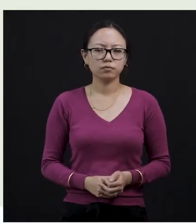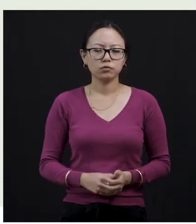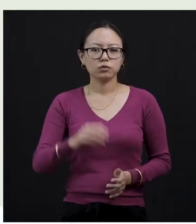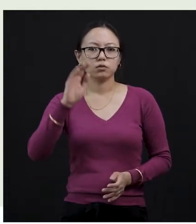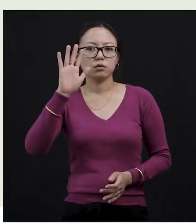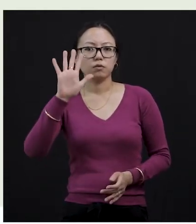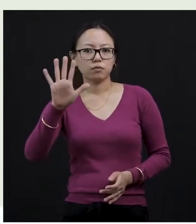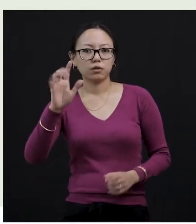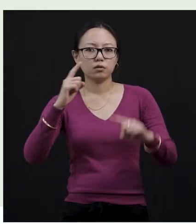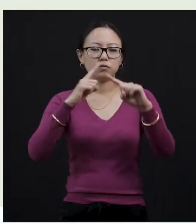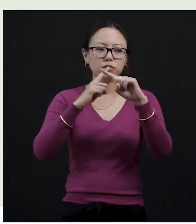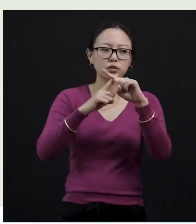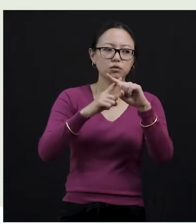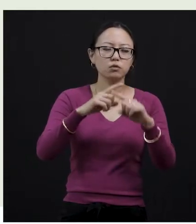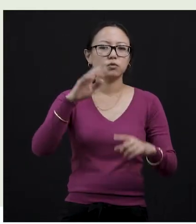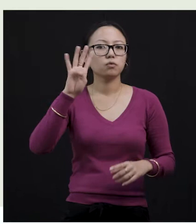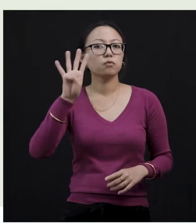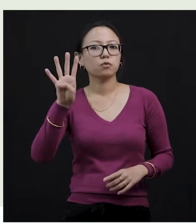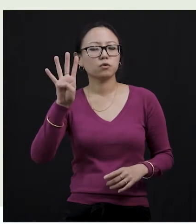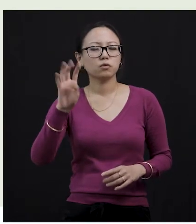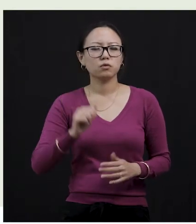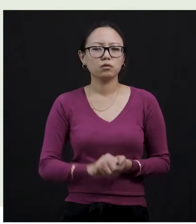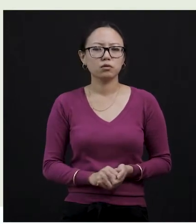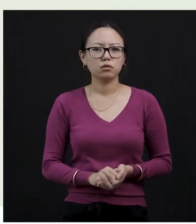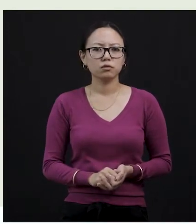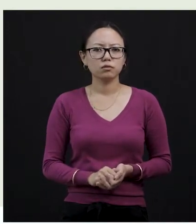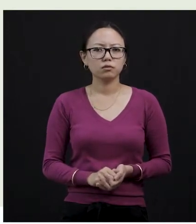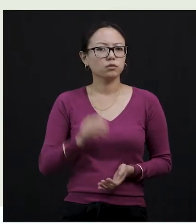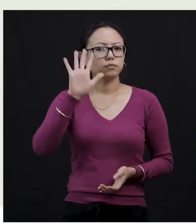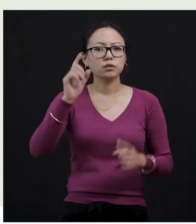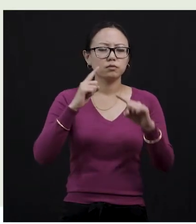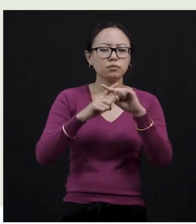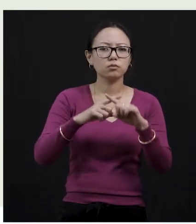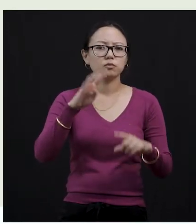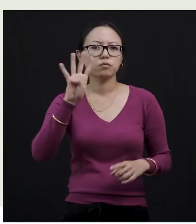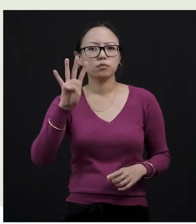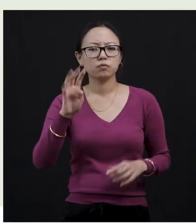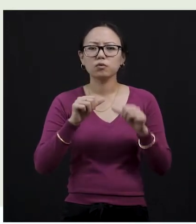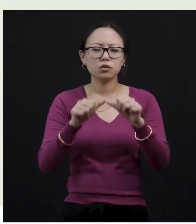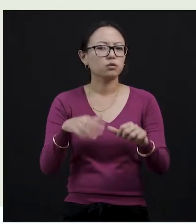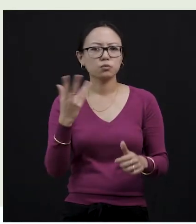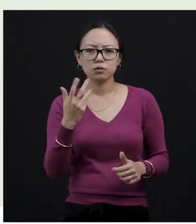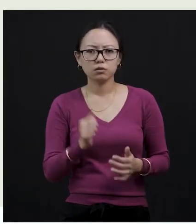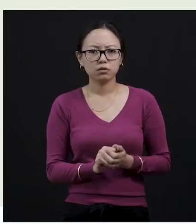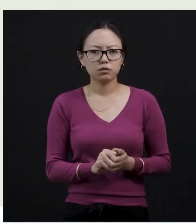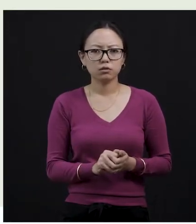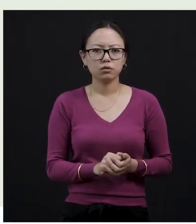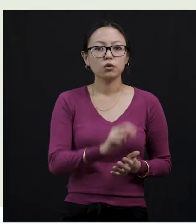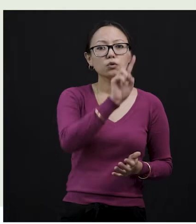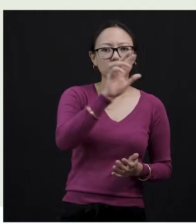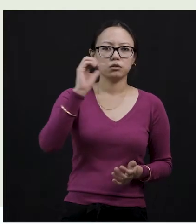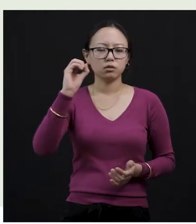5 into 4. So how much 5 into 4 it will be? It will be 20,